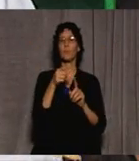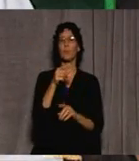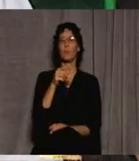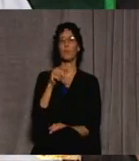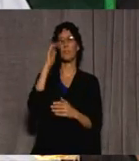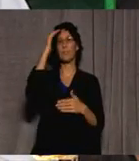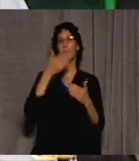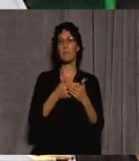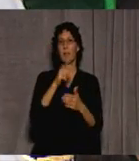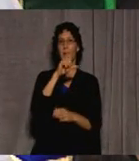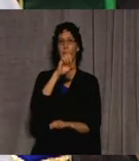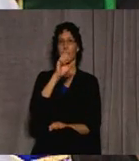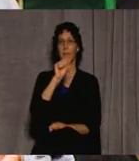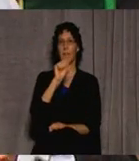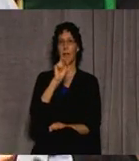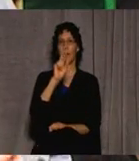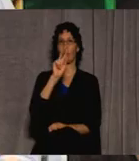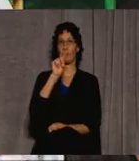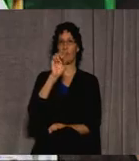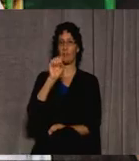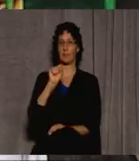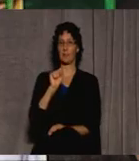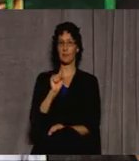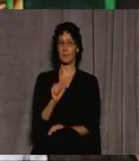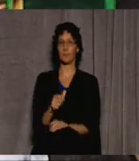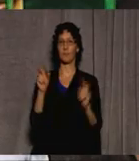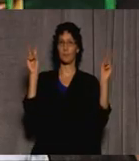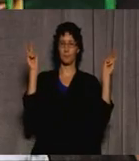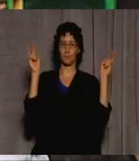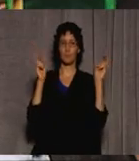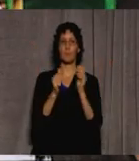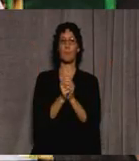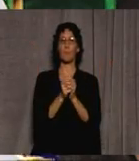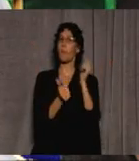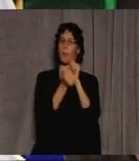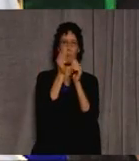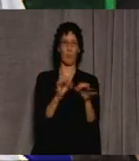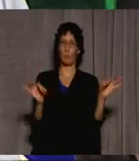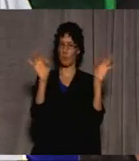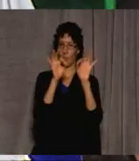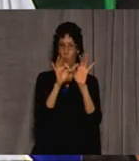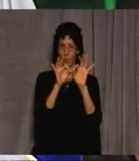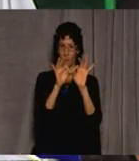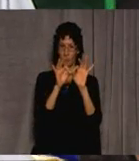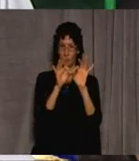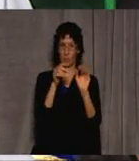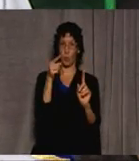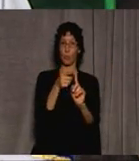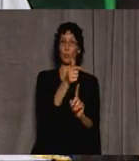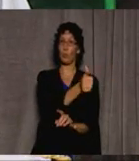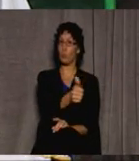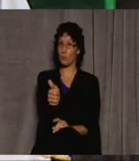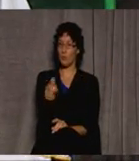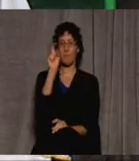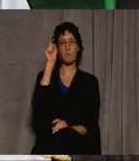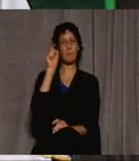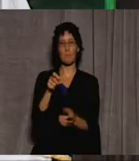Laertes. This above all, to thine own self be